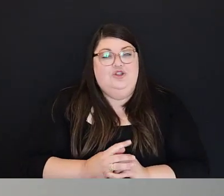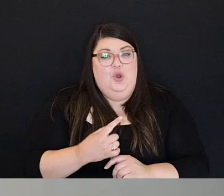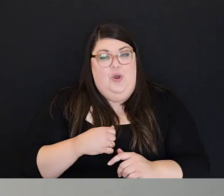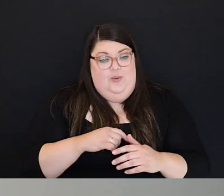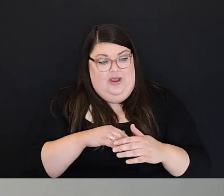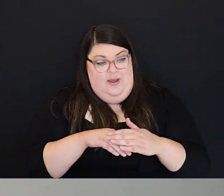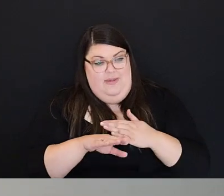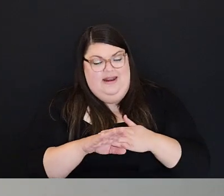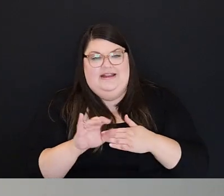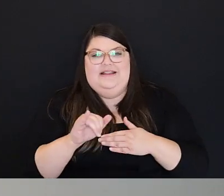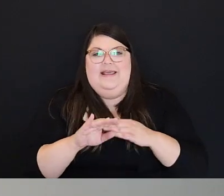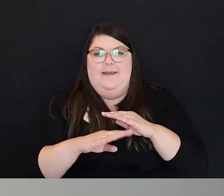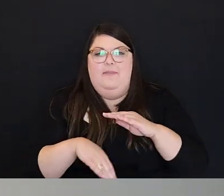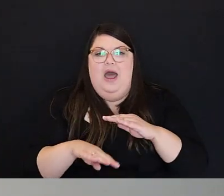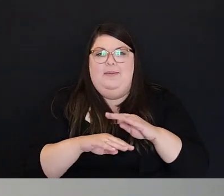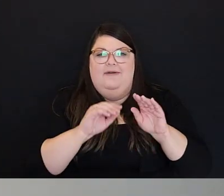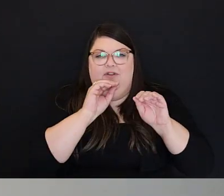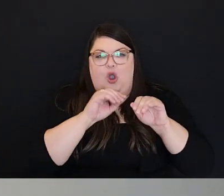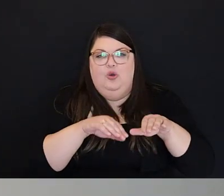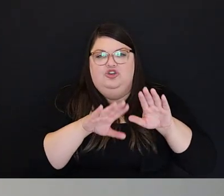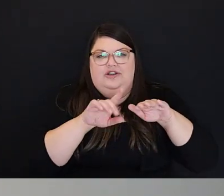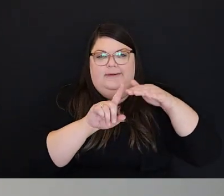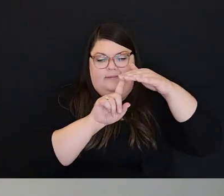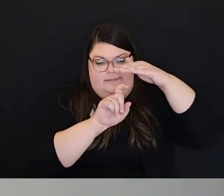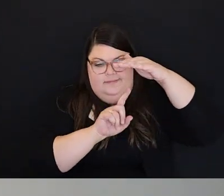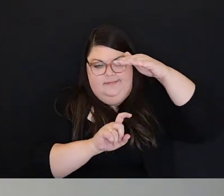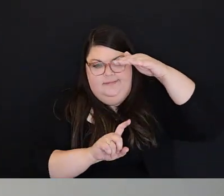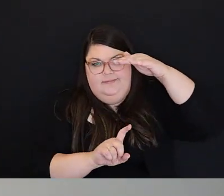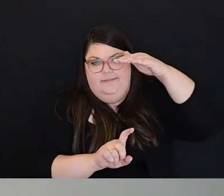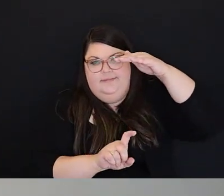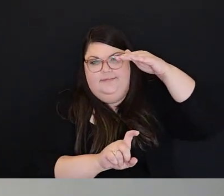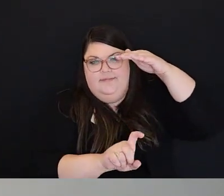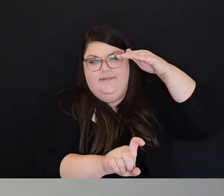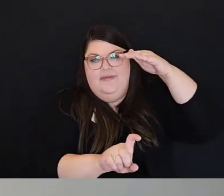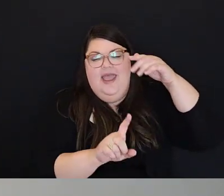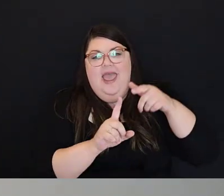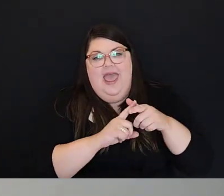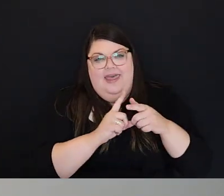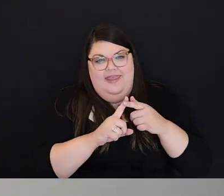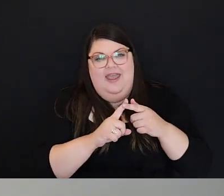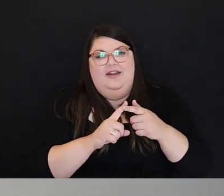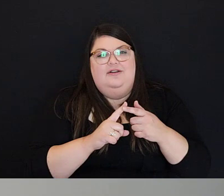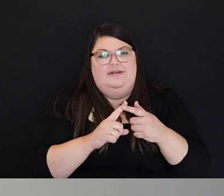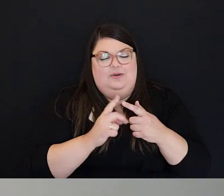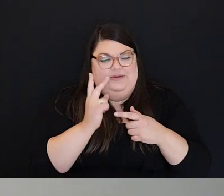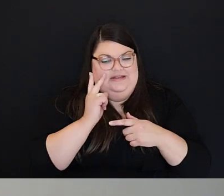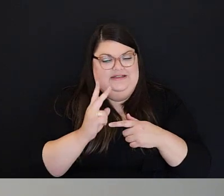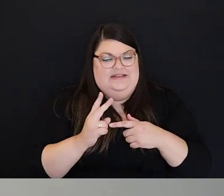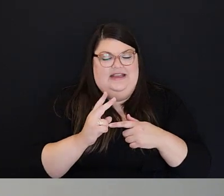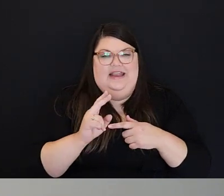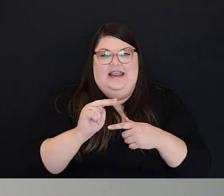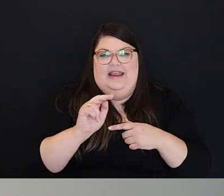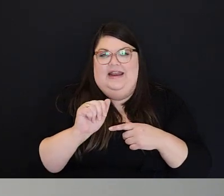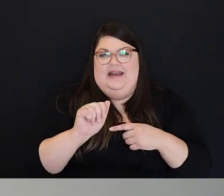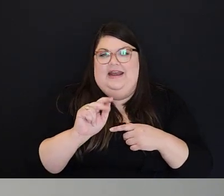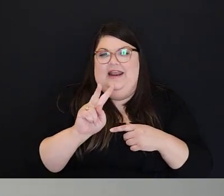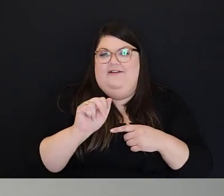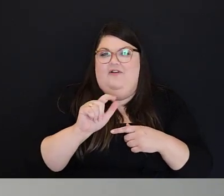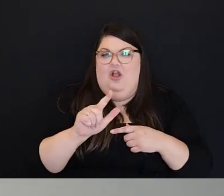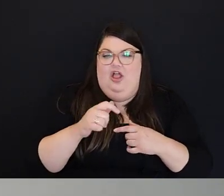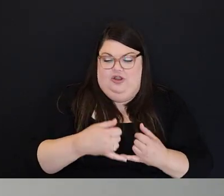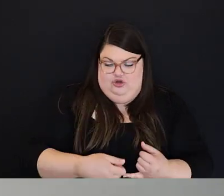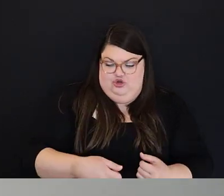we're walking at the bottom of the ocean. And then there are these navel strings that are buried, but